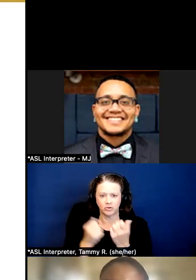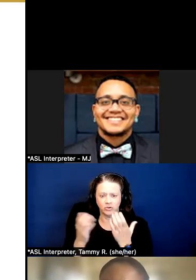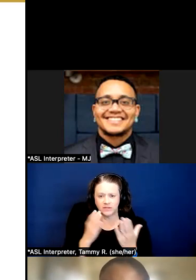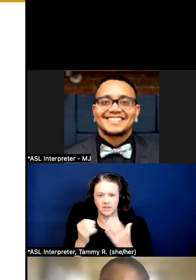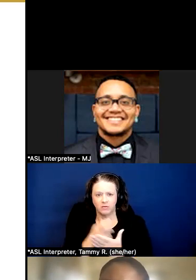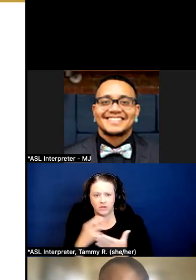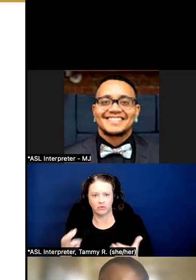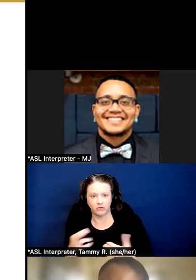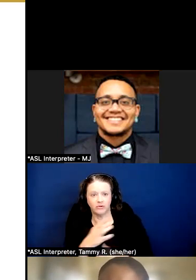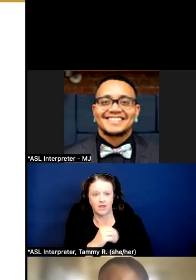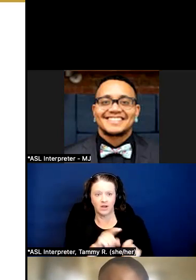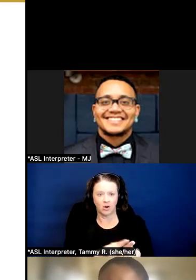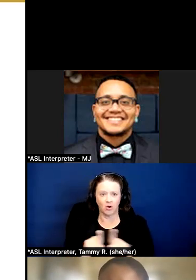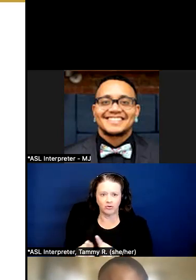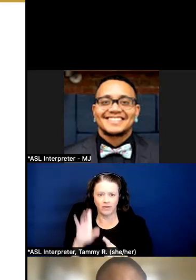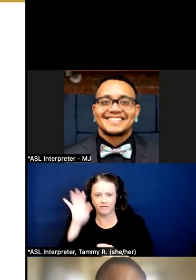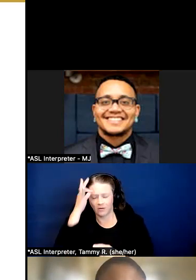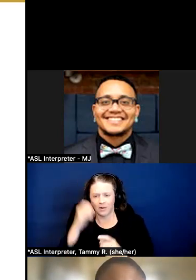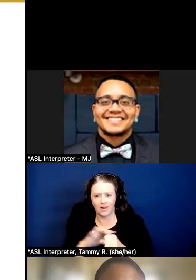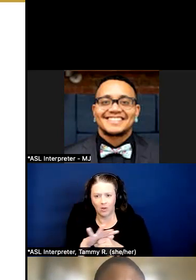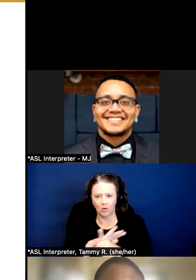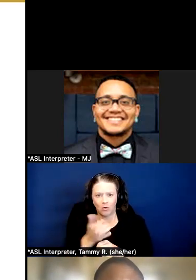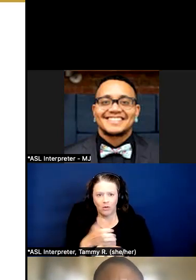of survivor housing protections.